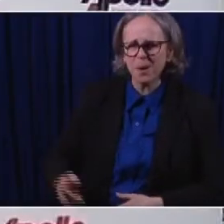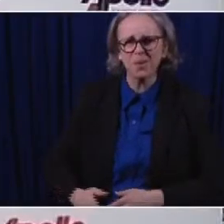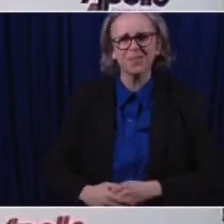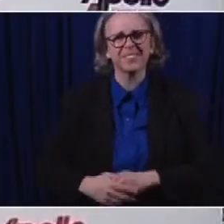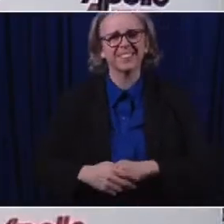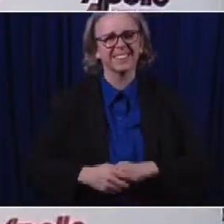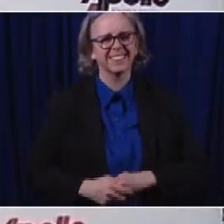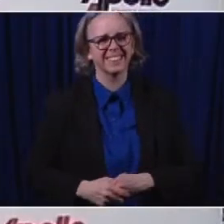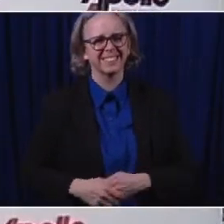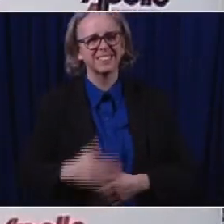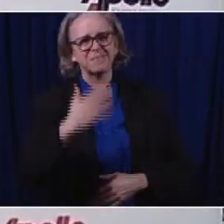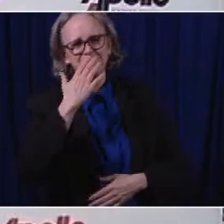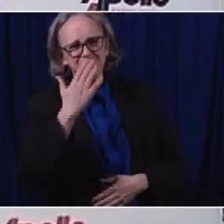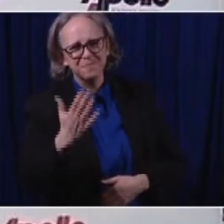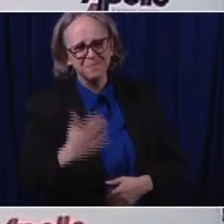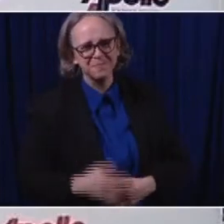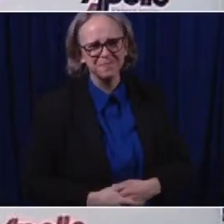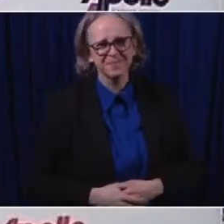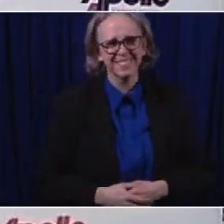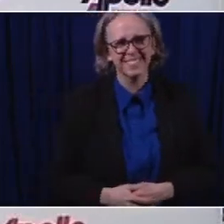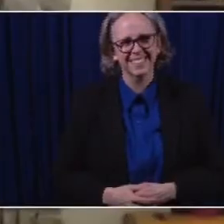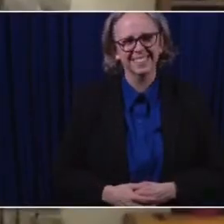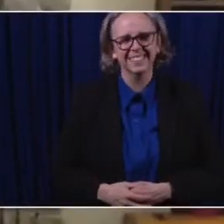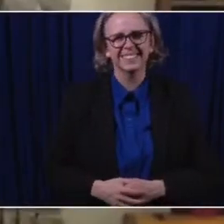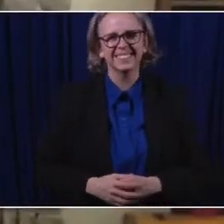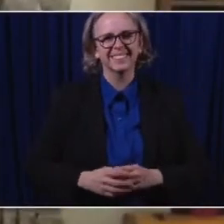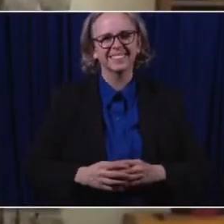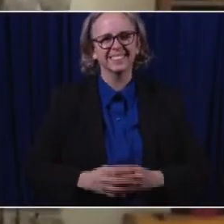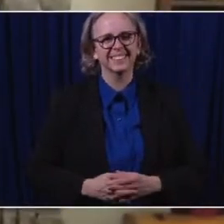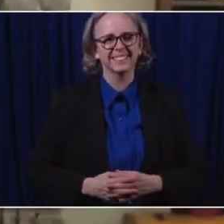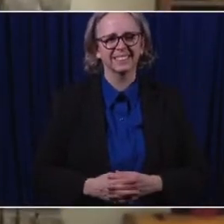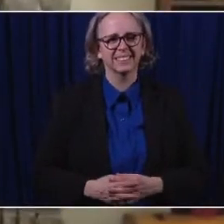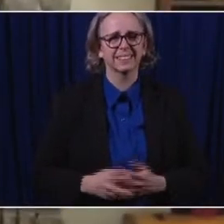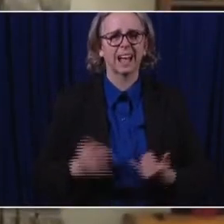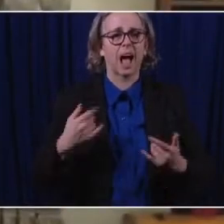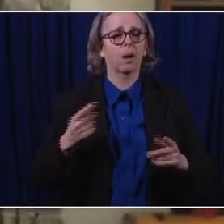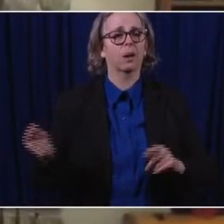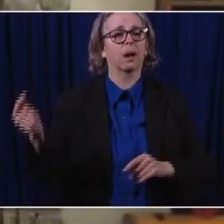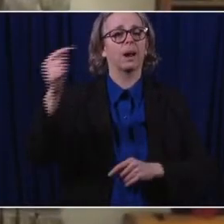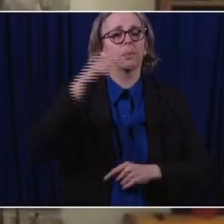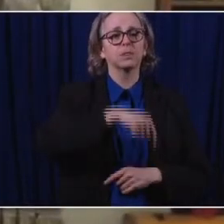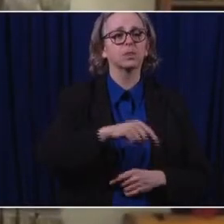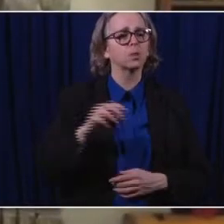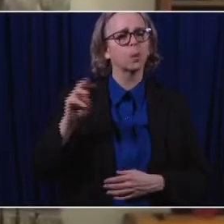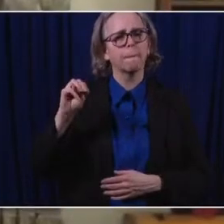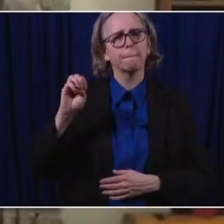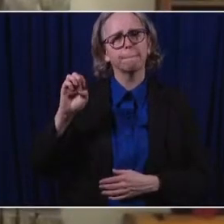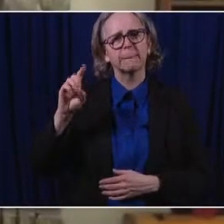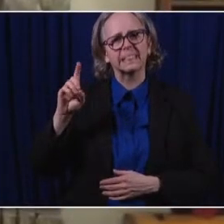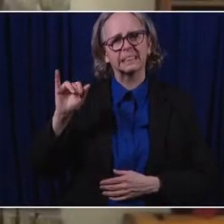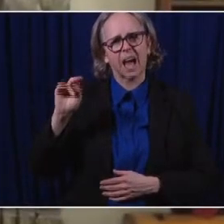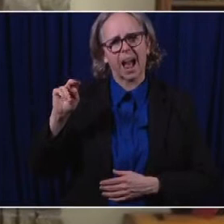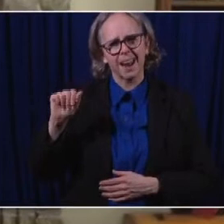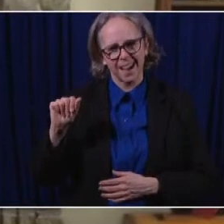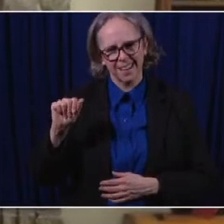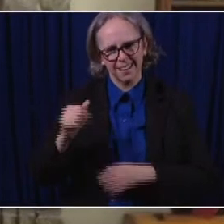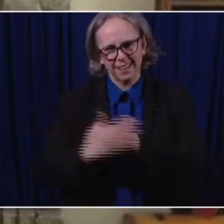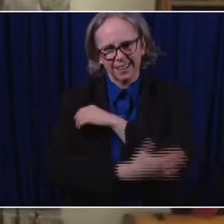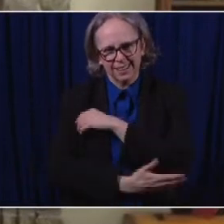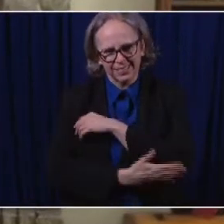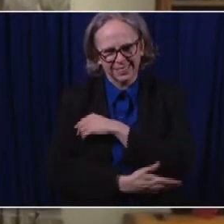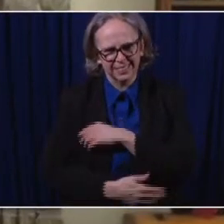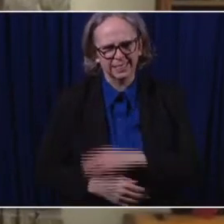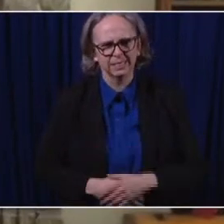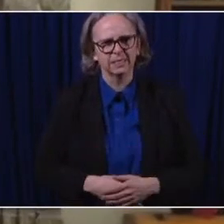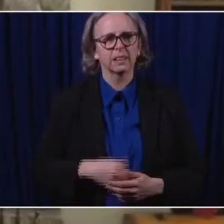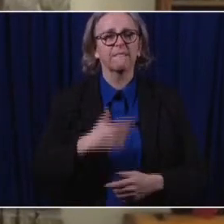you very much. Take care. We're now going to go to Medina, where vaccinations are underway for Ohioans aged